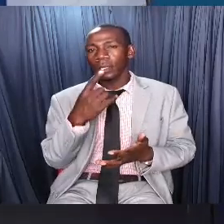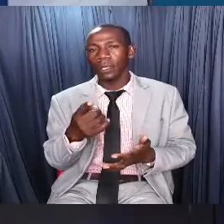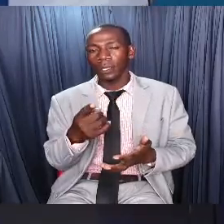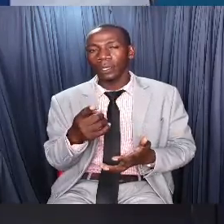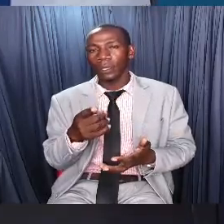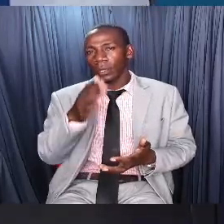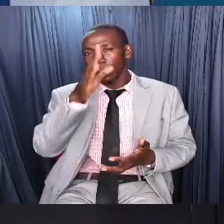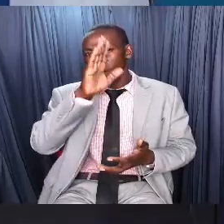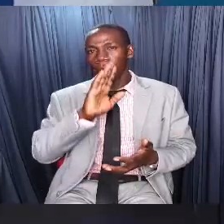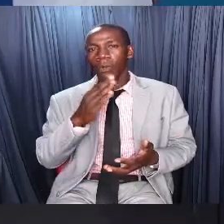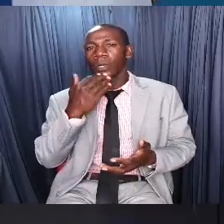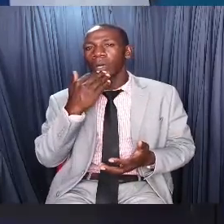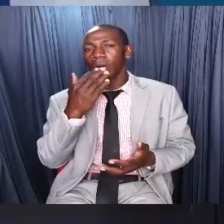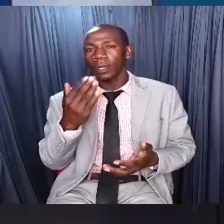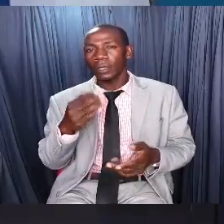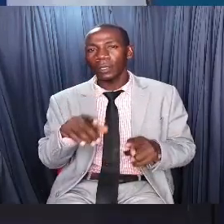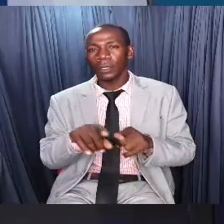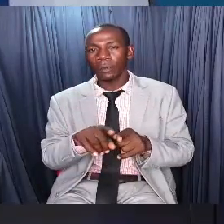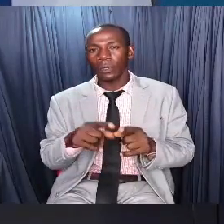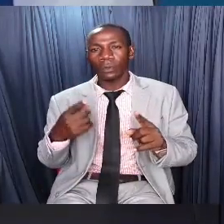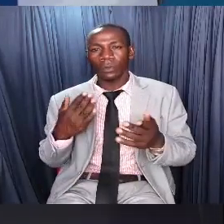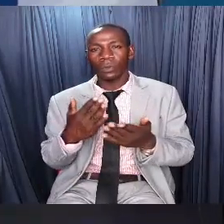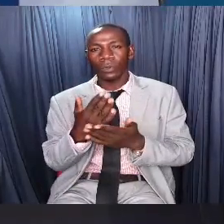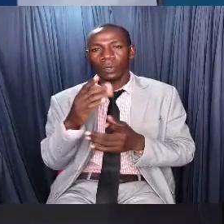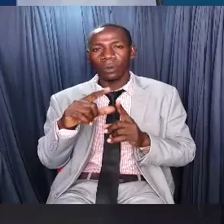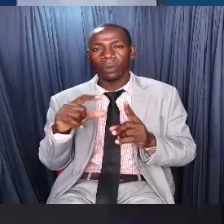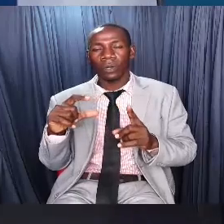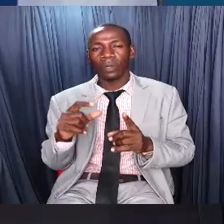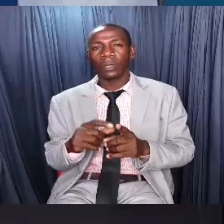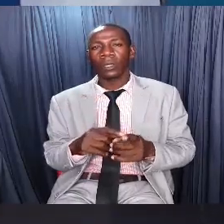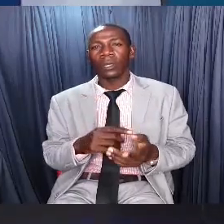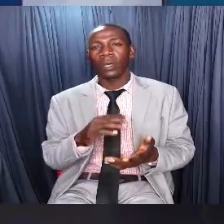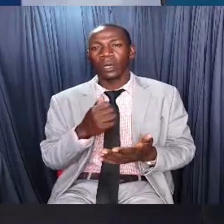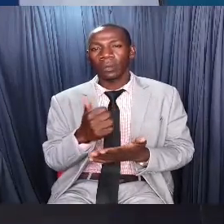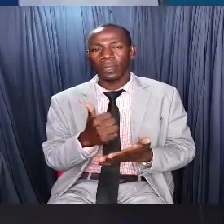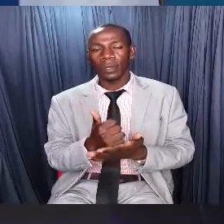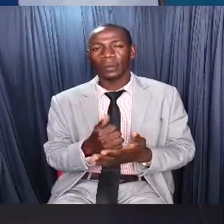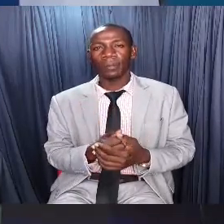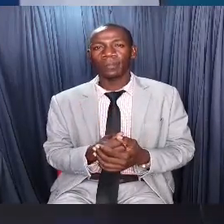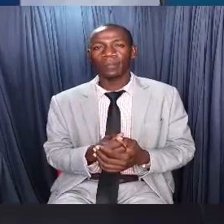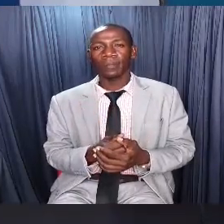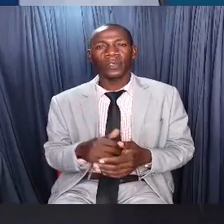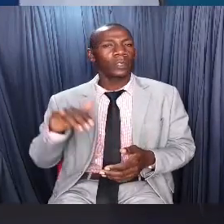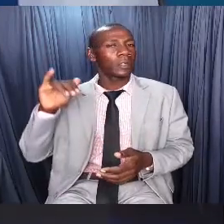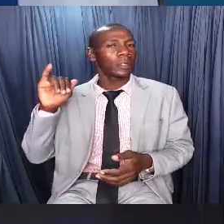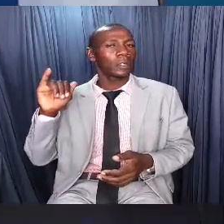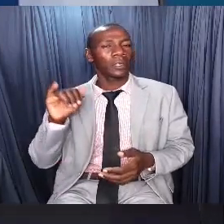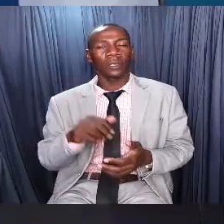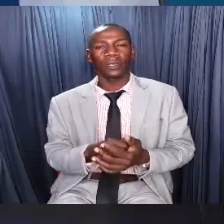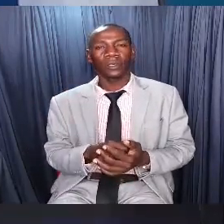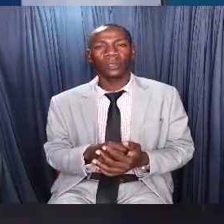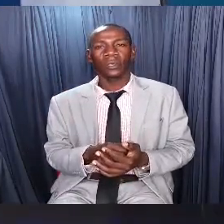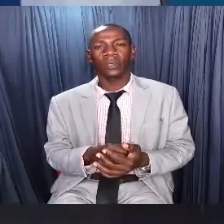says. Mungu anajibu sawasawa na neno lake. God answers according to his word. Bwana Yesu asifiwe sana. Amen. Ndio jana. That's why